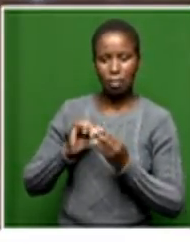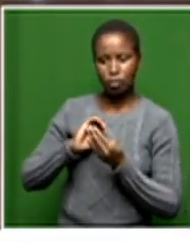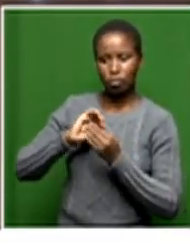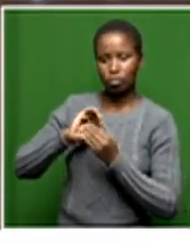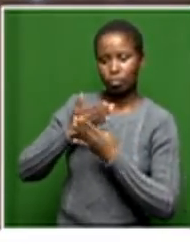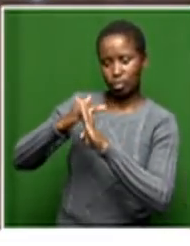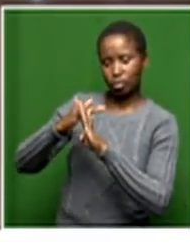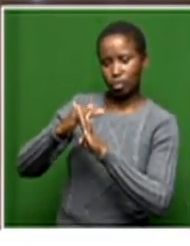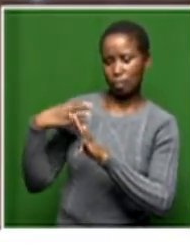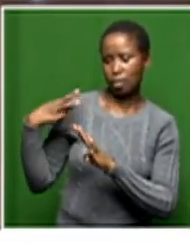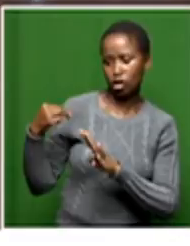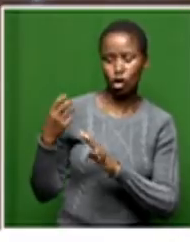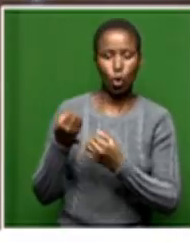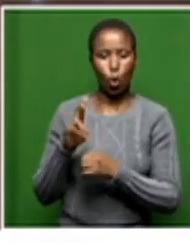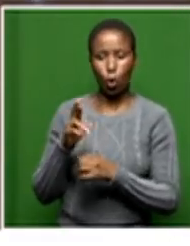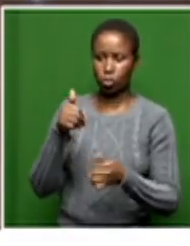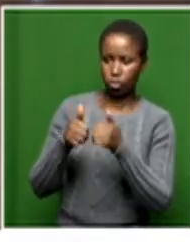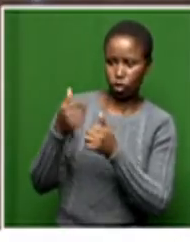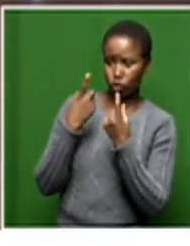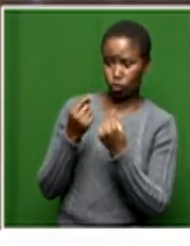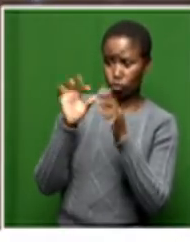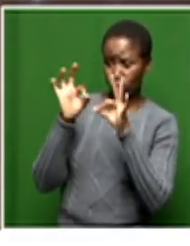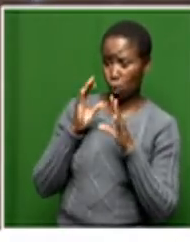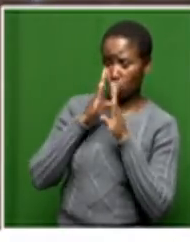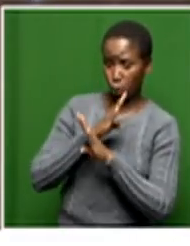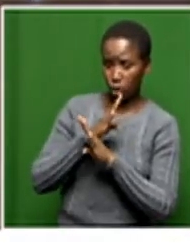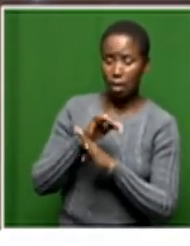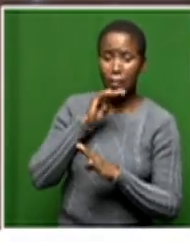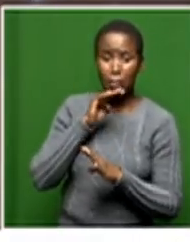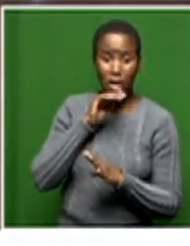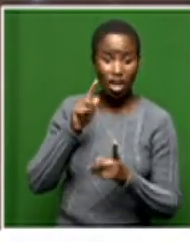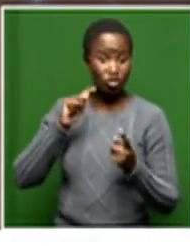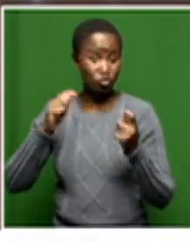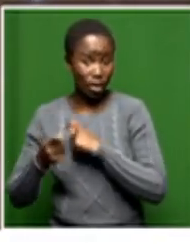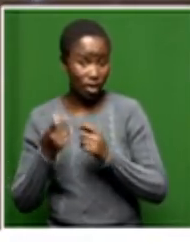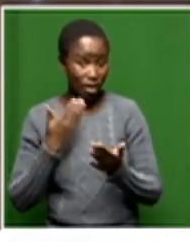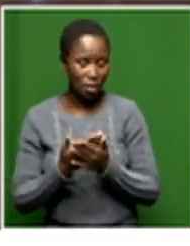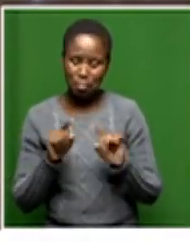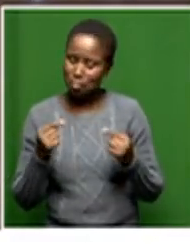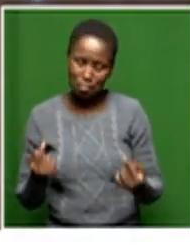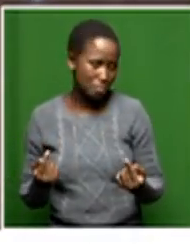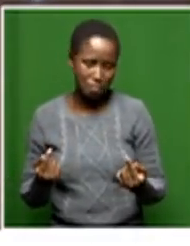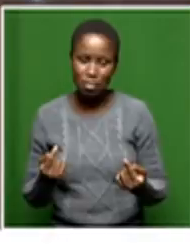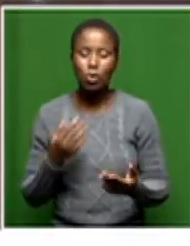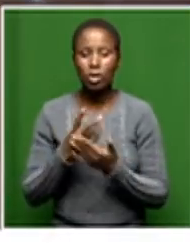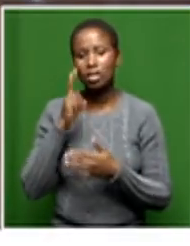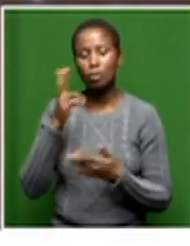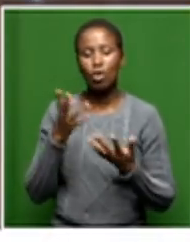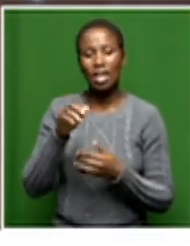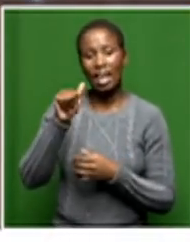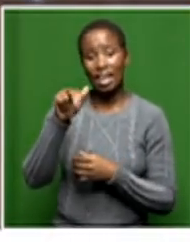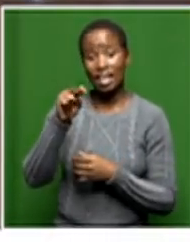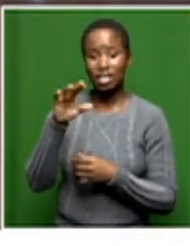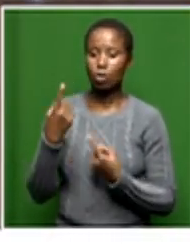ministers and officials who are not doing right, we are not going to see a change in it. You will see when the ANC is going to its